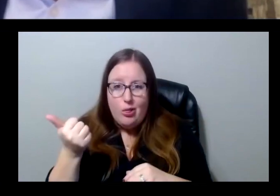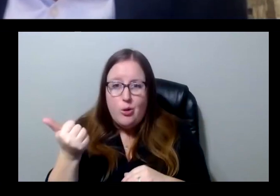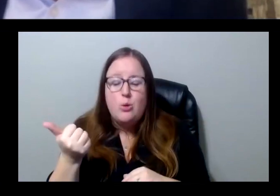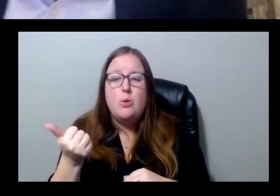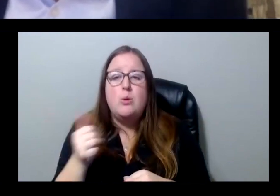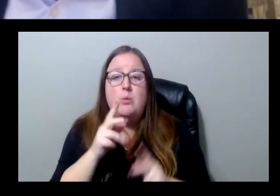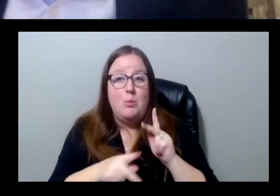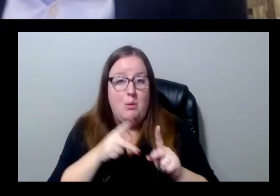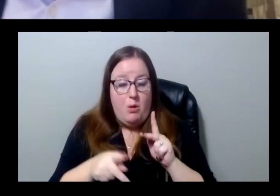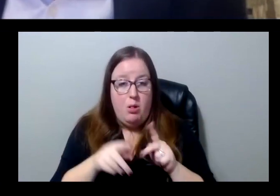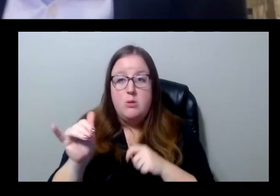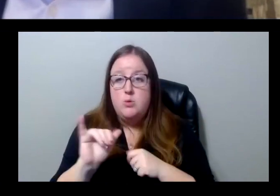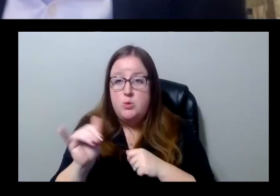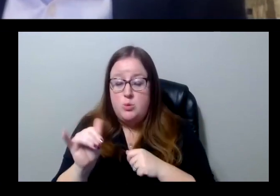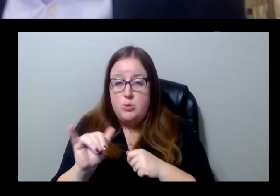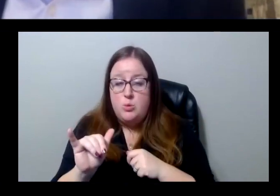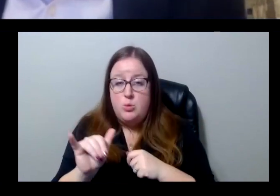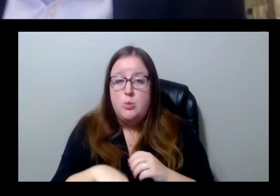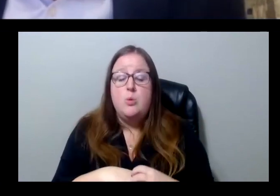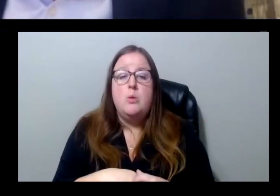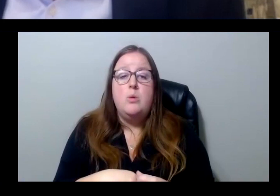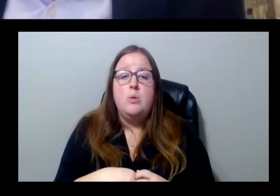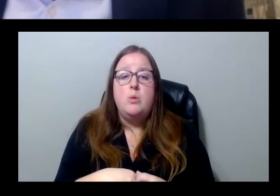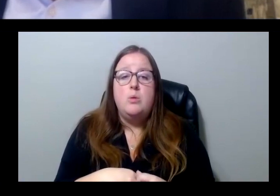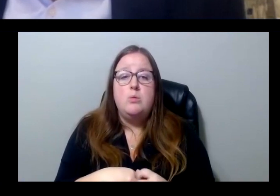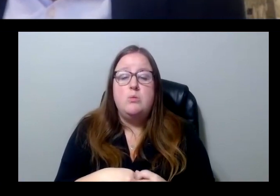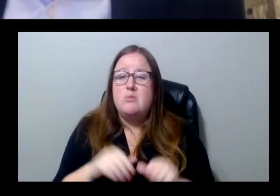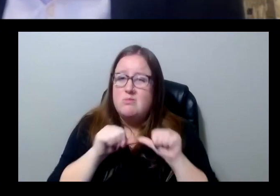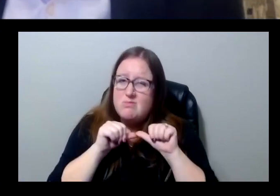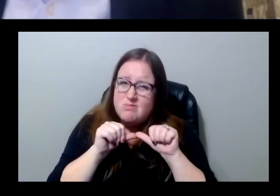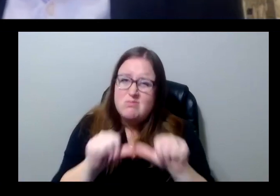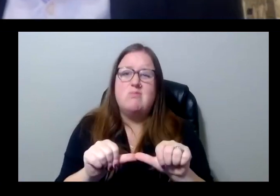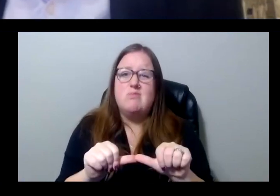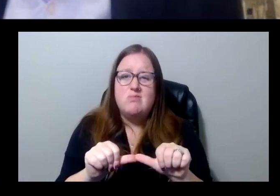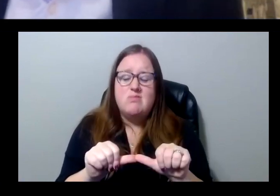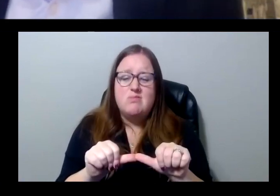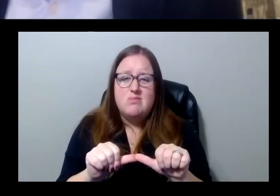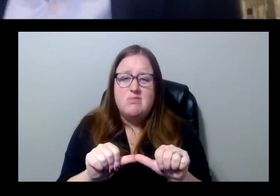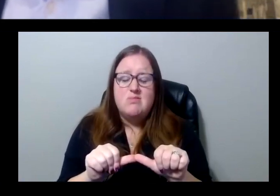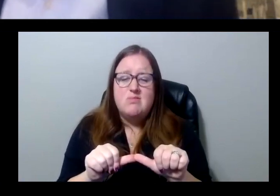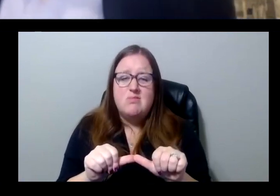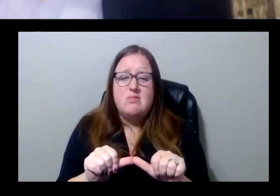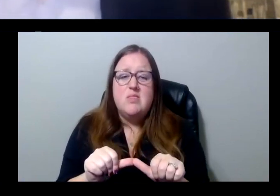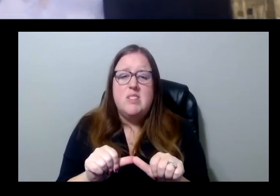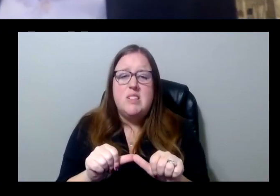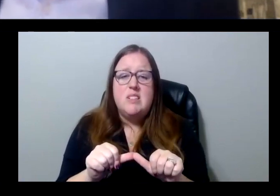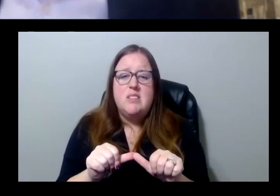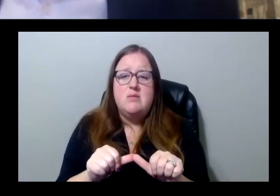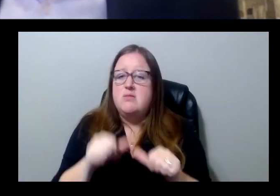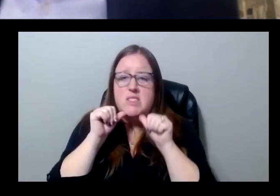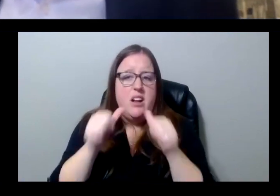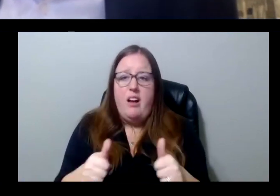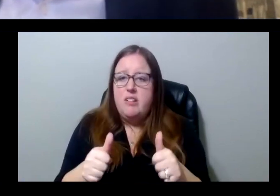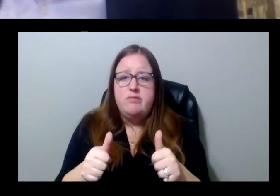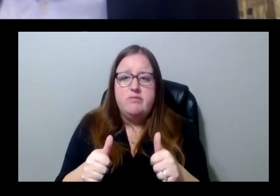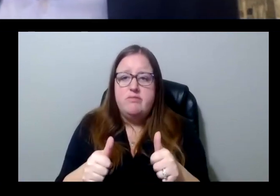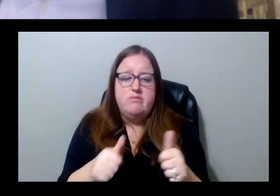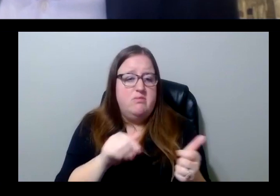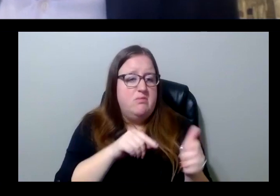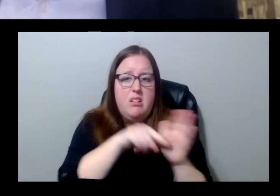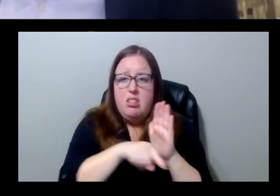the Bosniaks I've spoken with, emoting feelings, at least I think things have changed a bit, but seeking